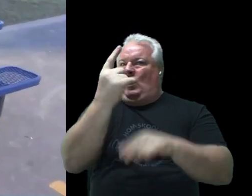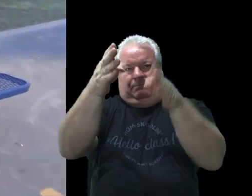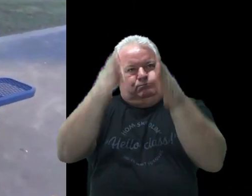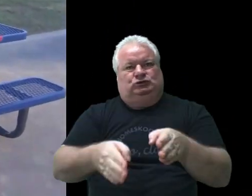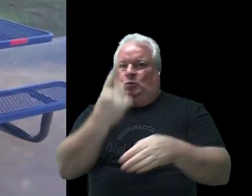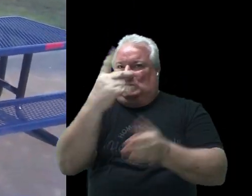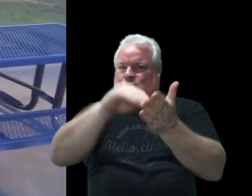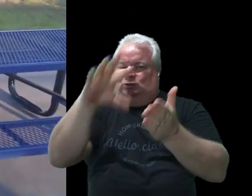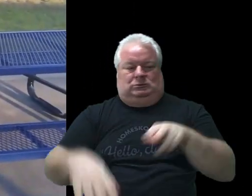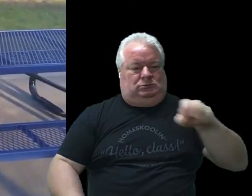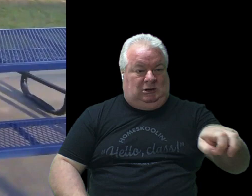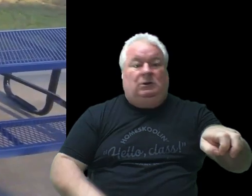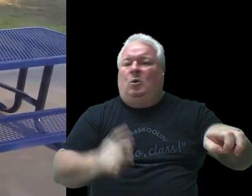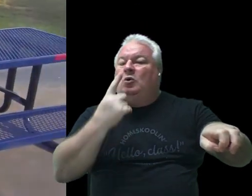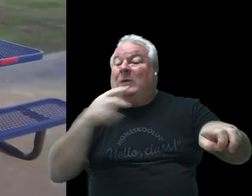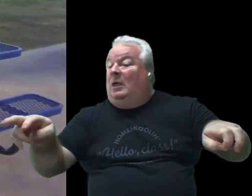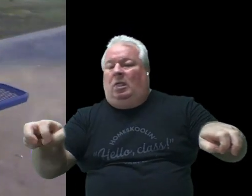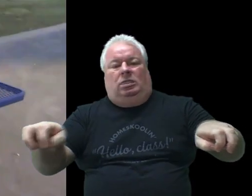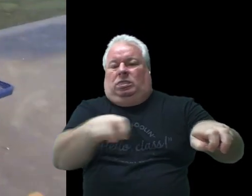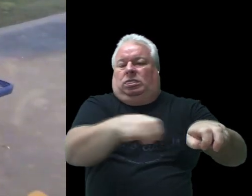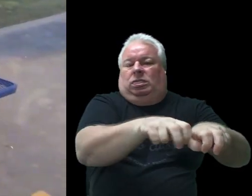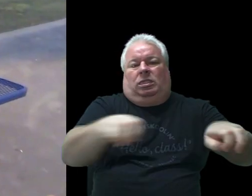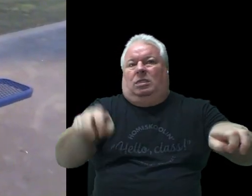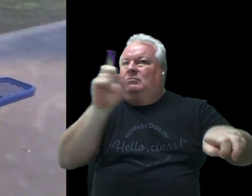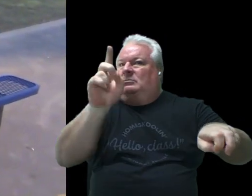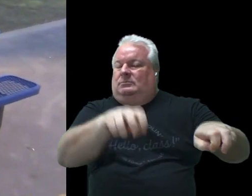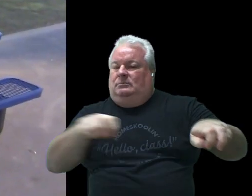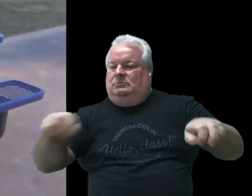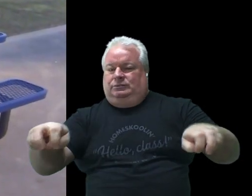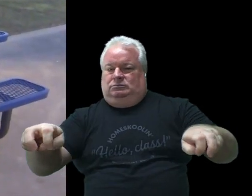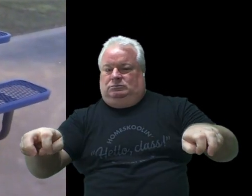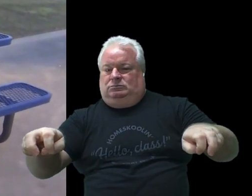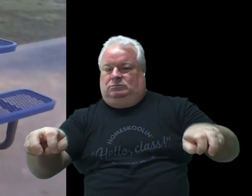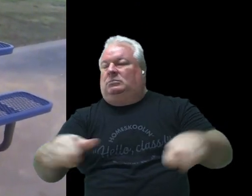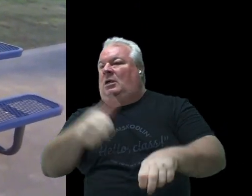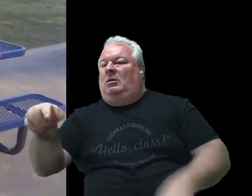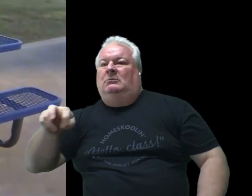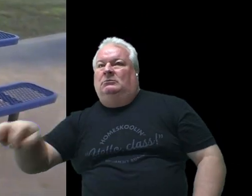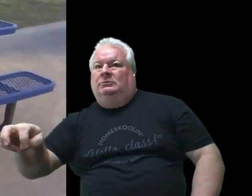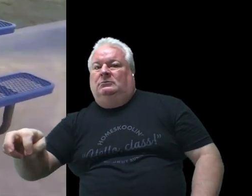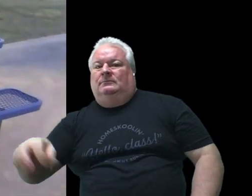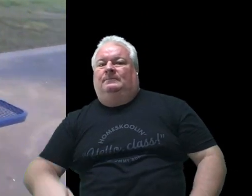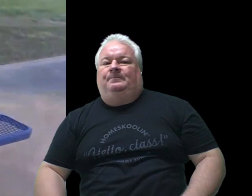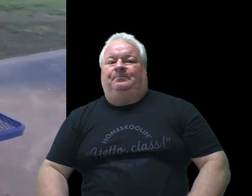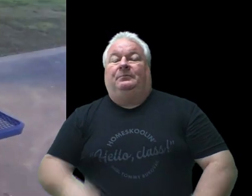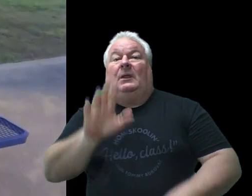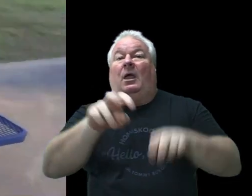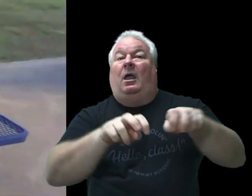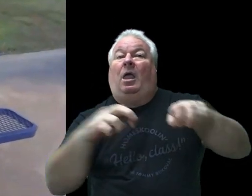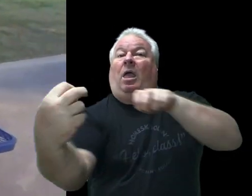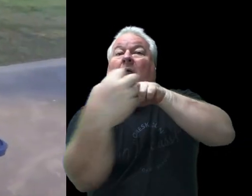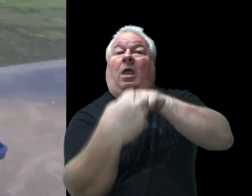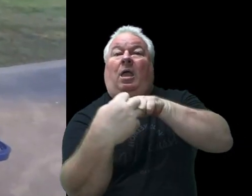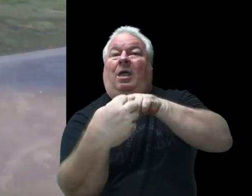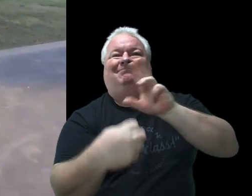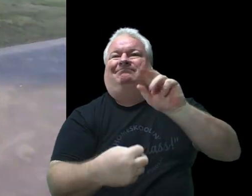can safely sit with social distance. There is no